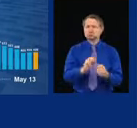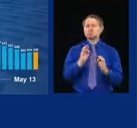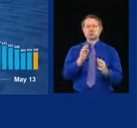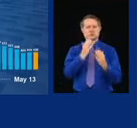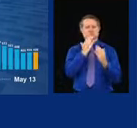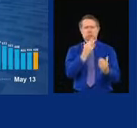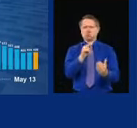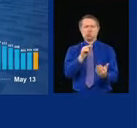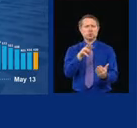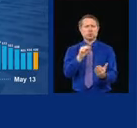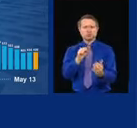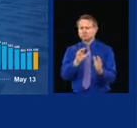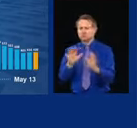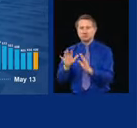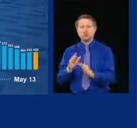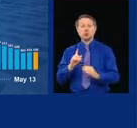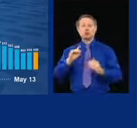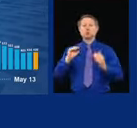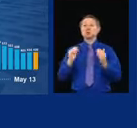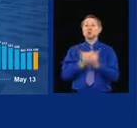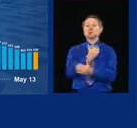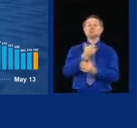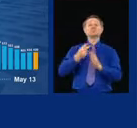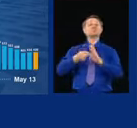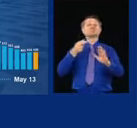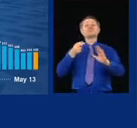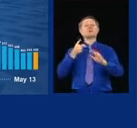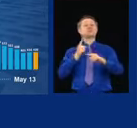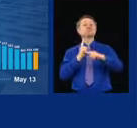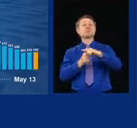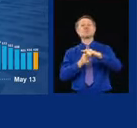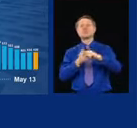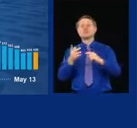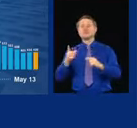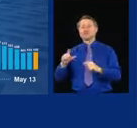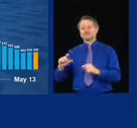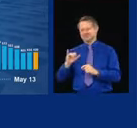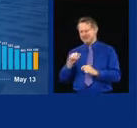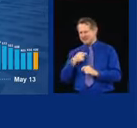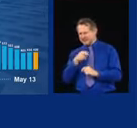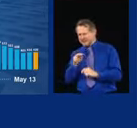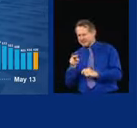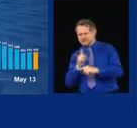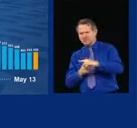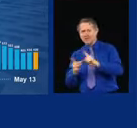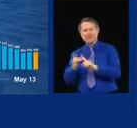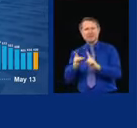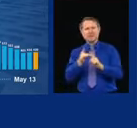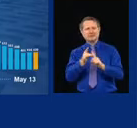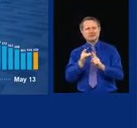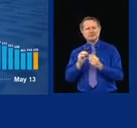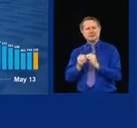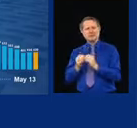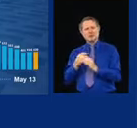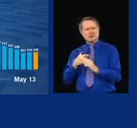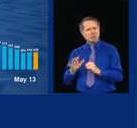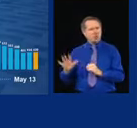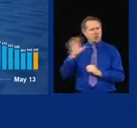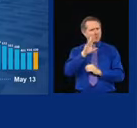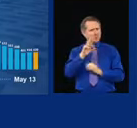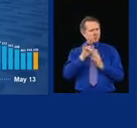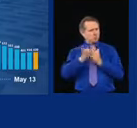The number of new cases, which is what we're watching, these are the new cases statewide,